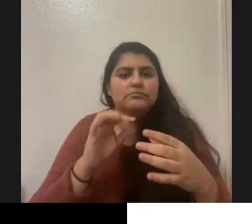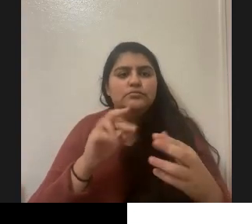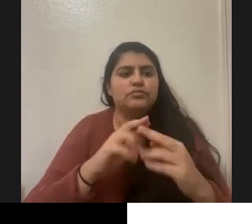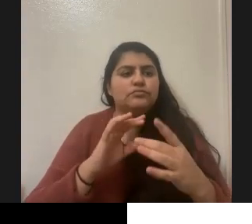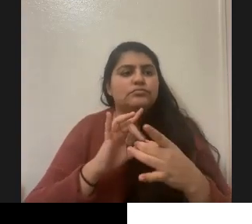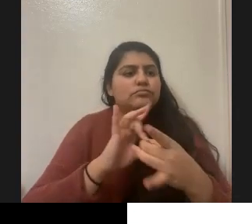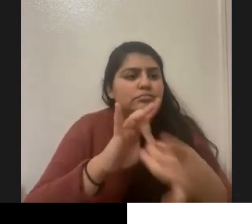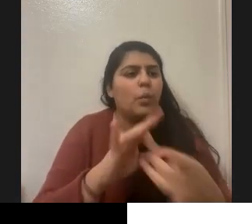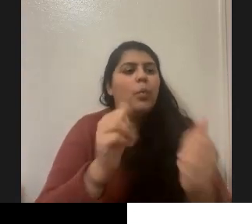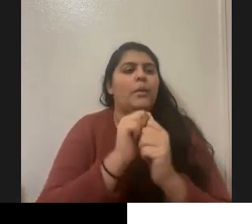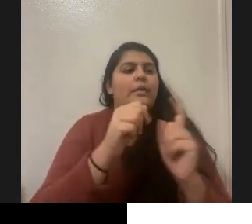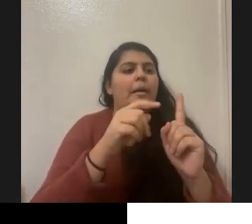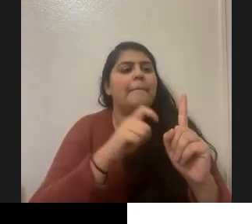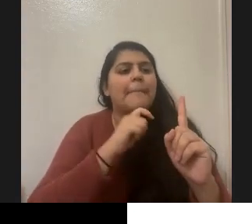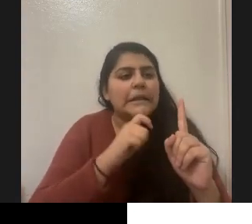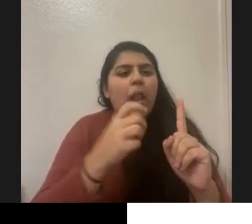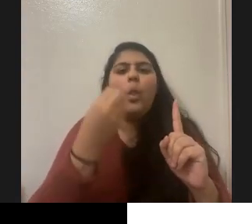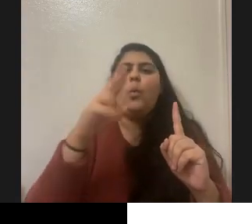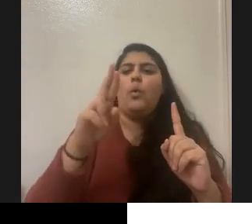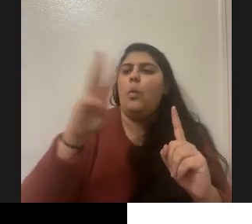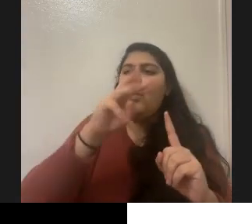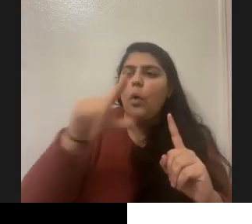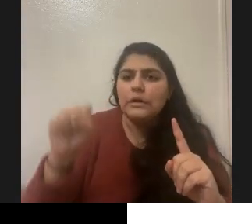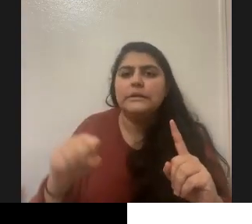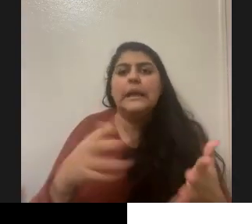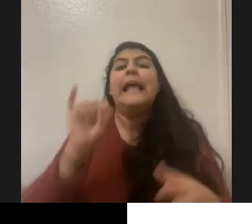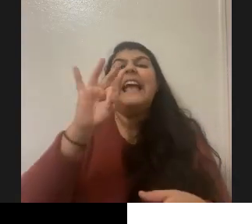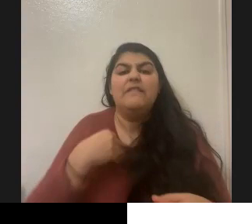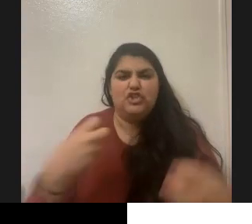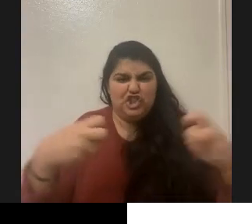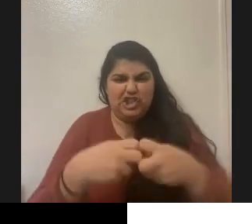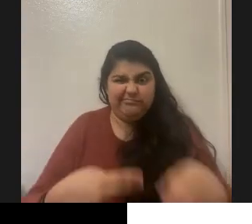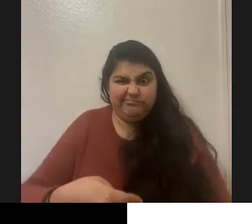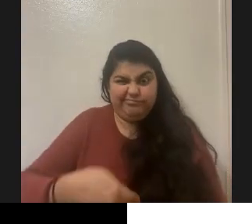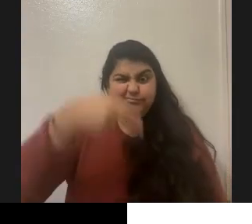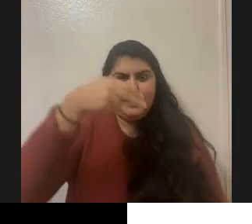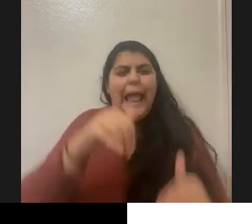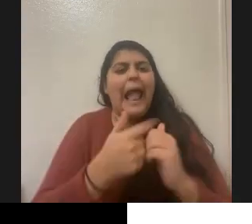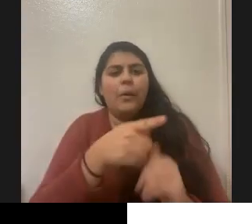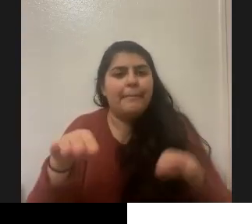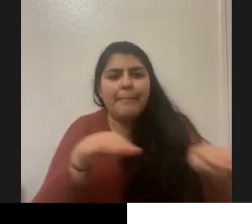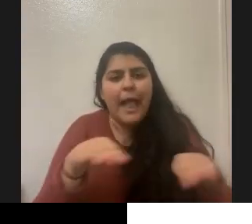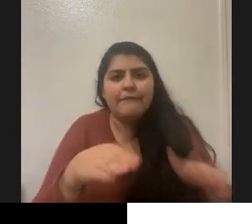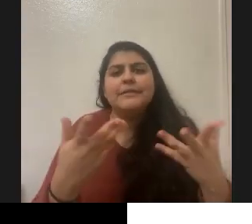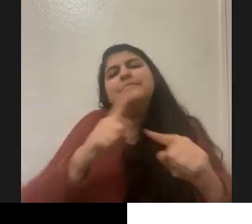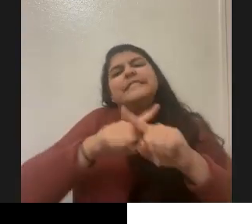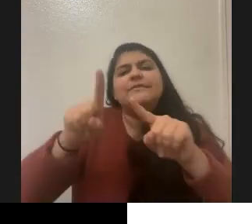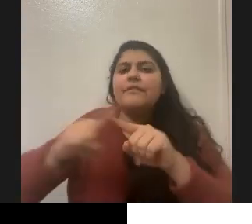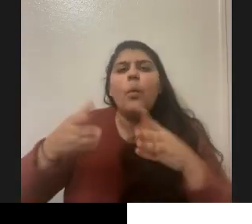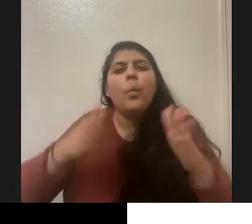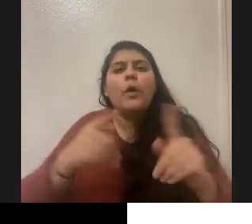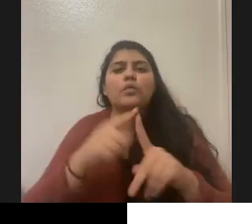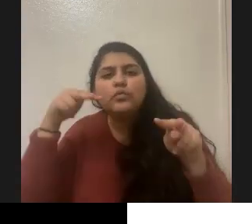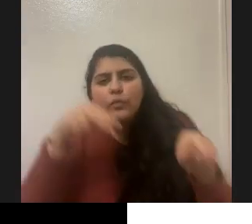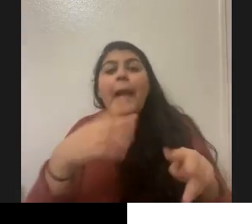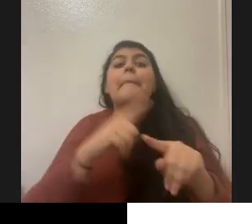Or, you know, what happens if I charge it up so much? What happens? How does it behave? And there's so many different ways we can look at. But there's also many